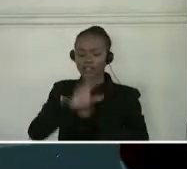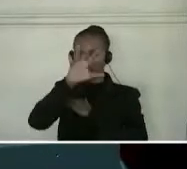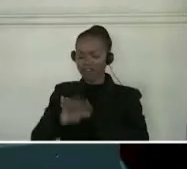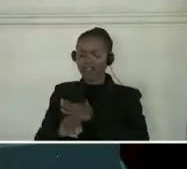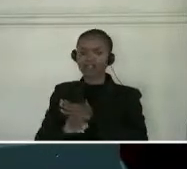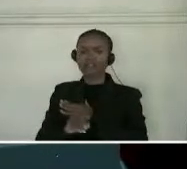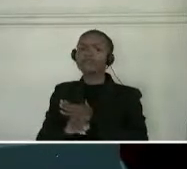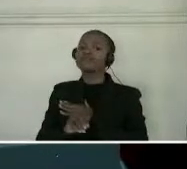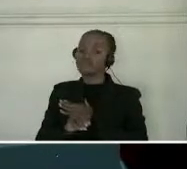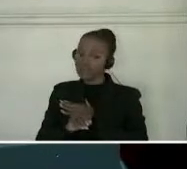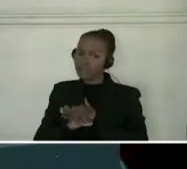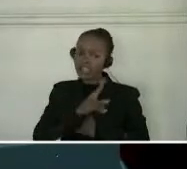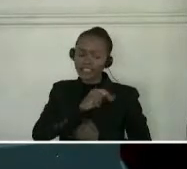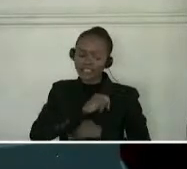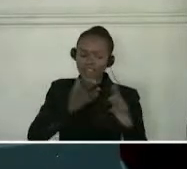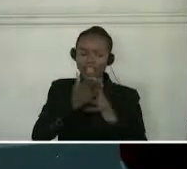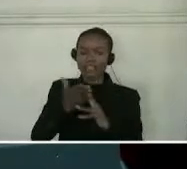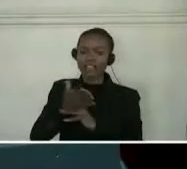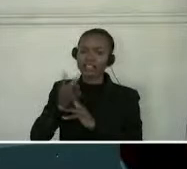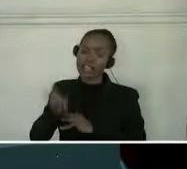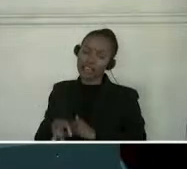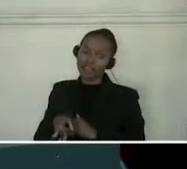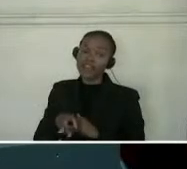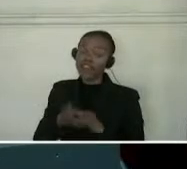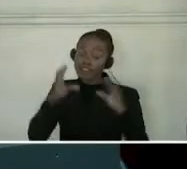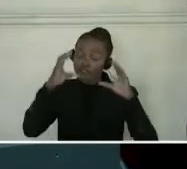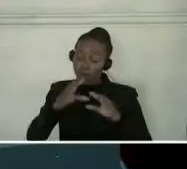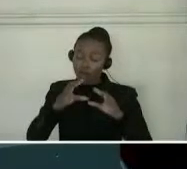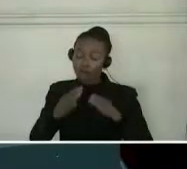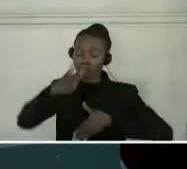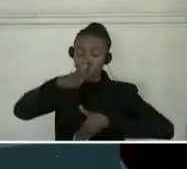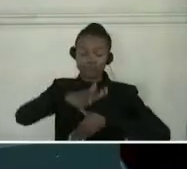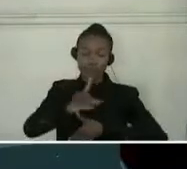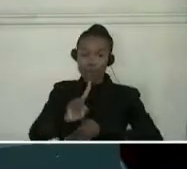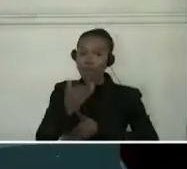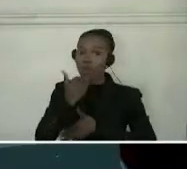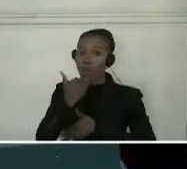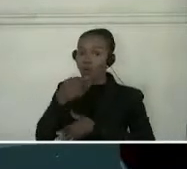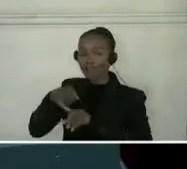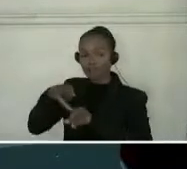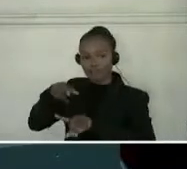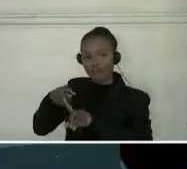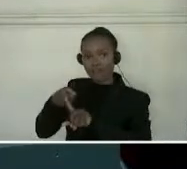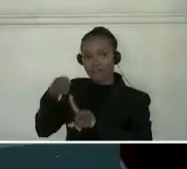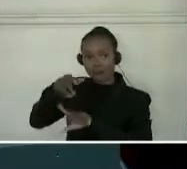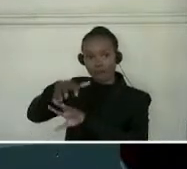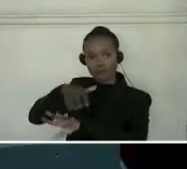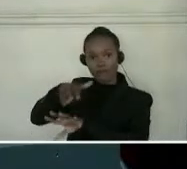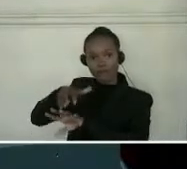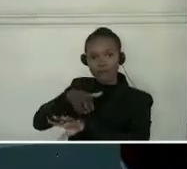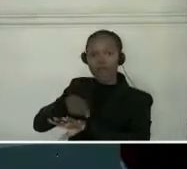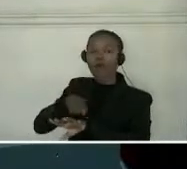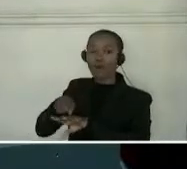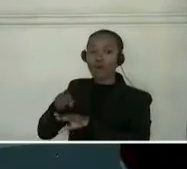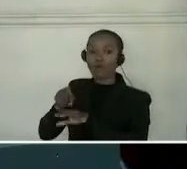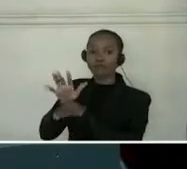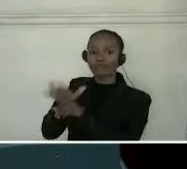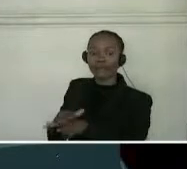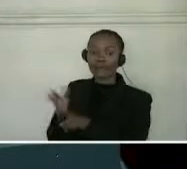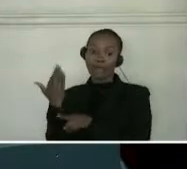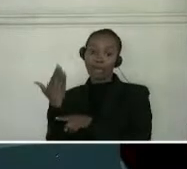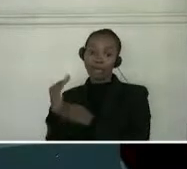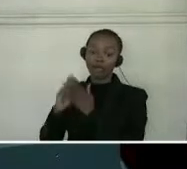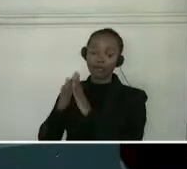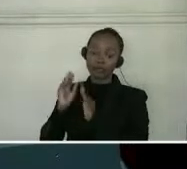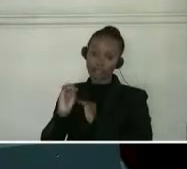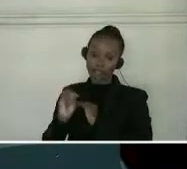especially those from historically disadvantaged communities this program is funded through conditional grants